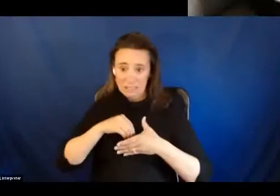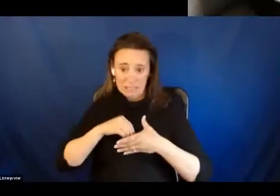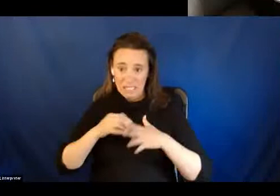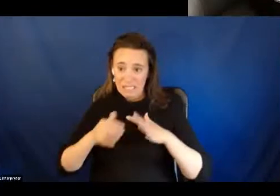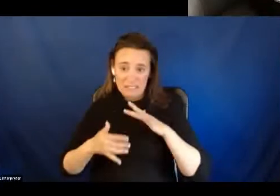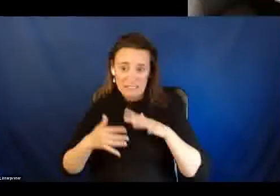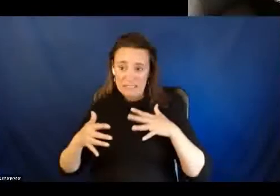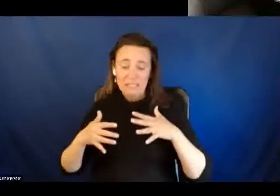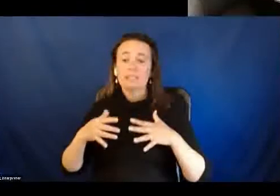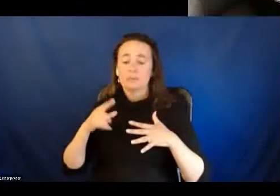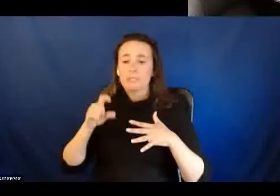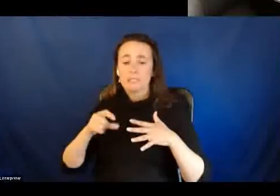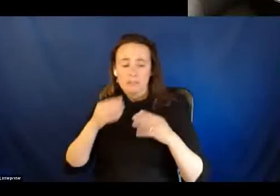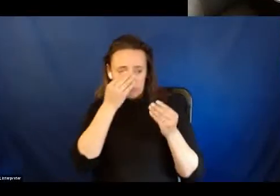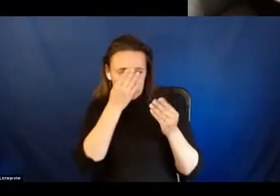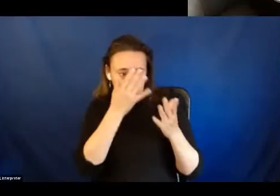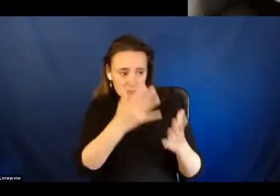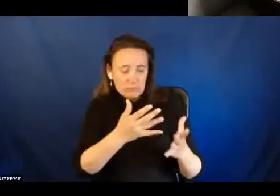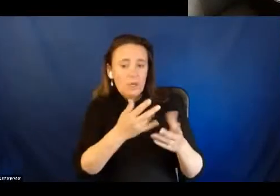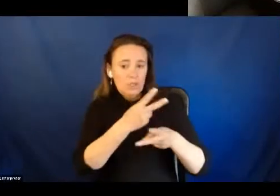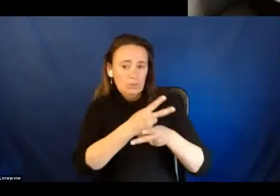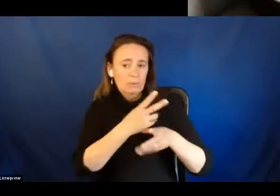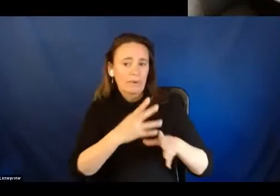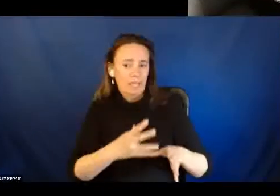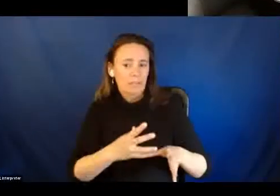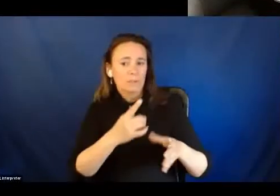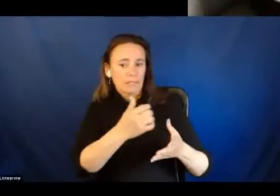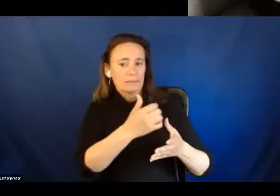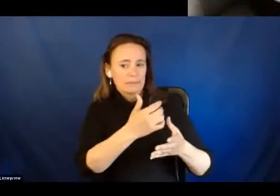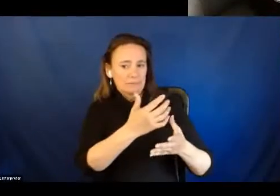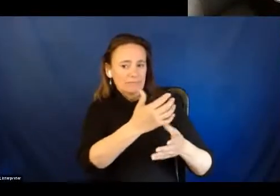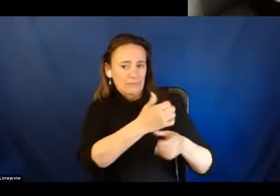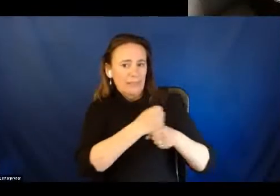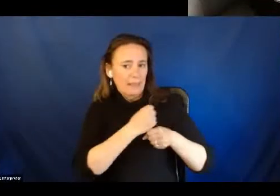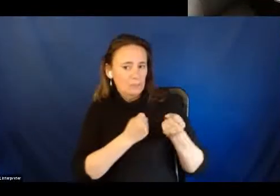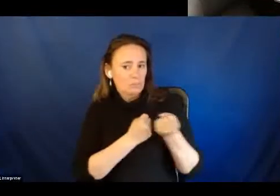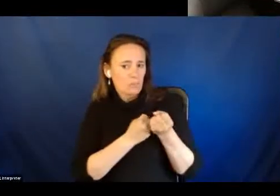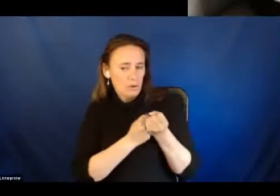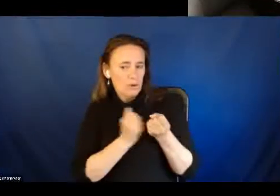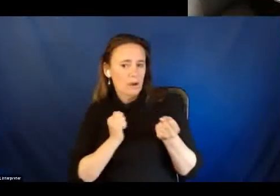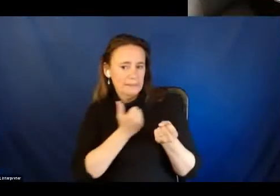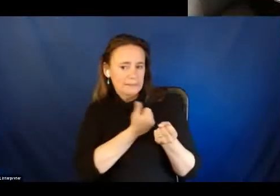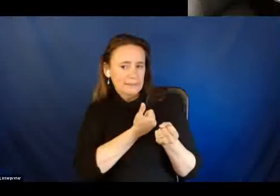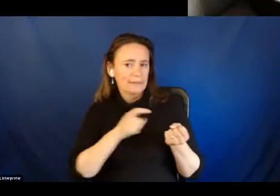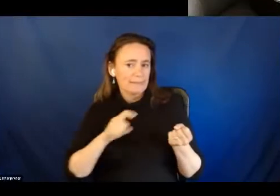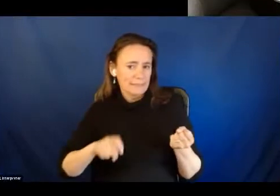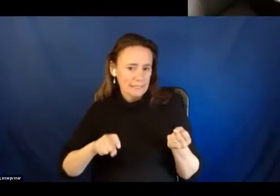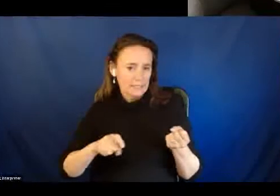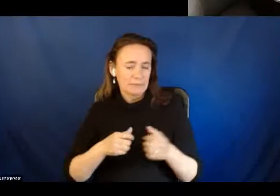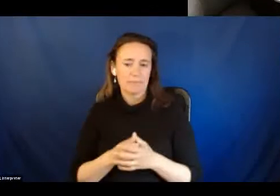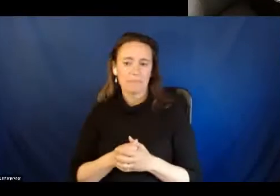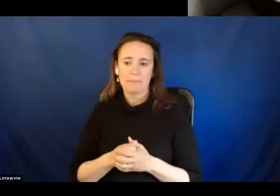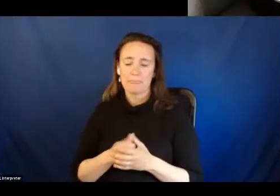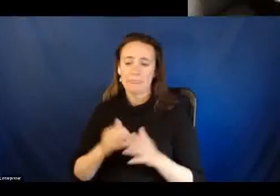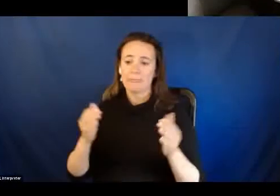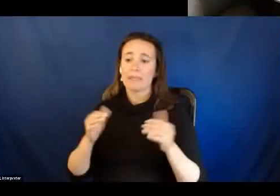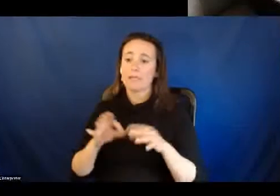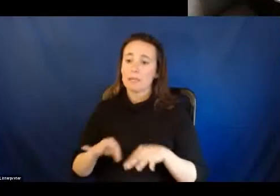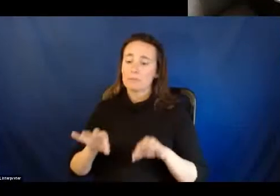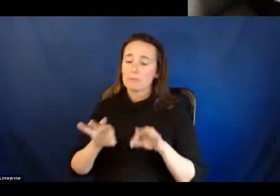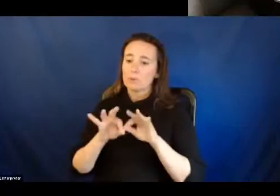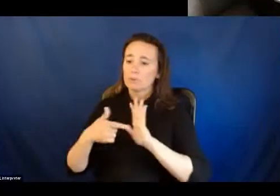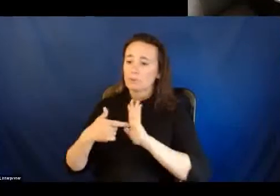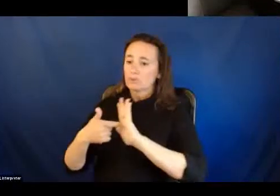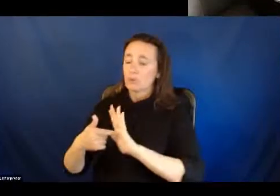support that we need. We also have to be able to demonstrate choices with survivors and that there is safety in